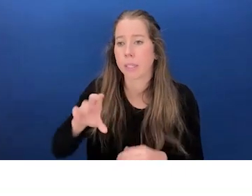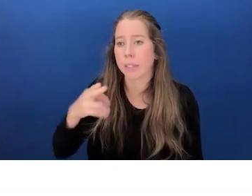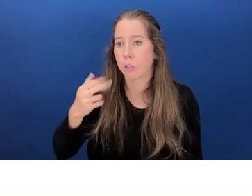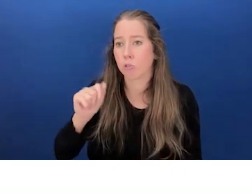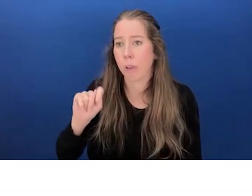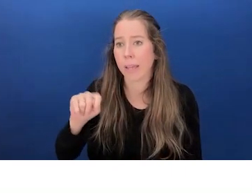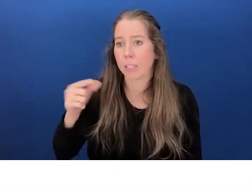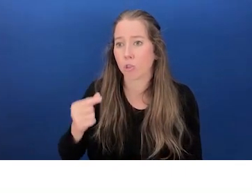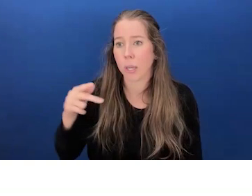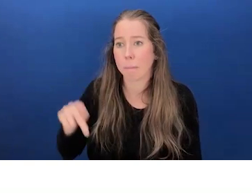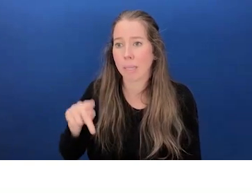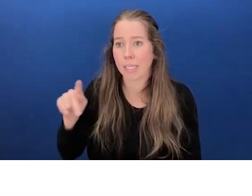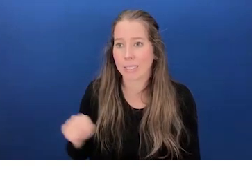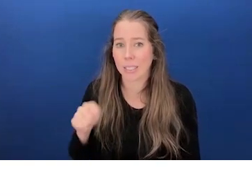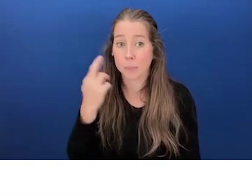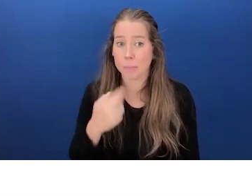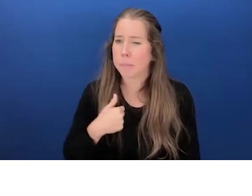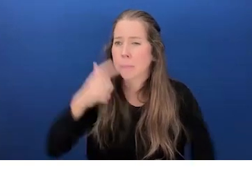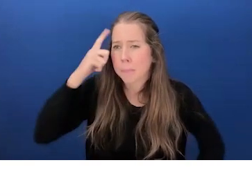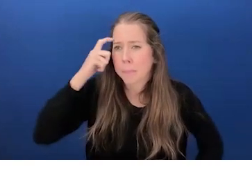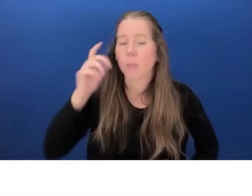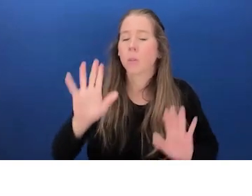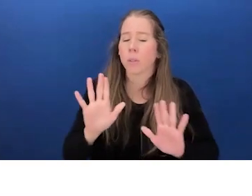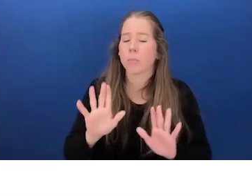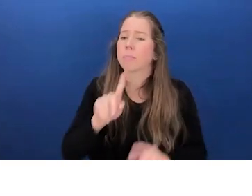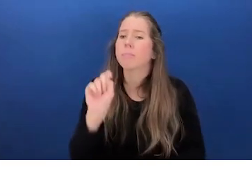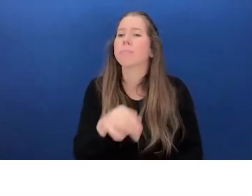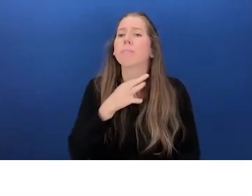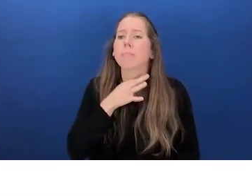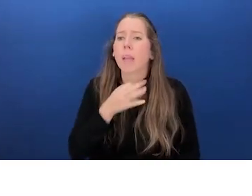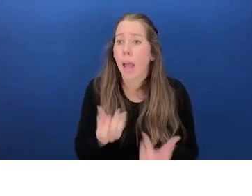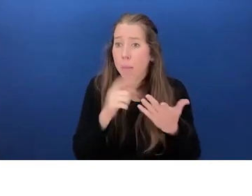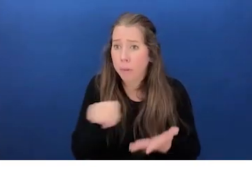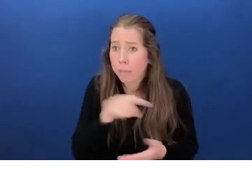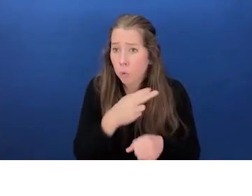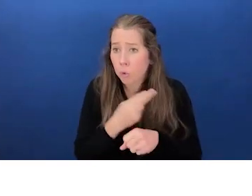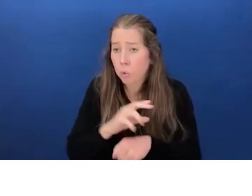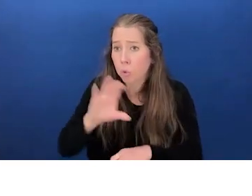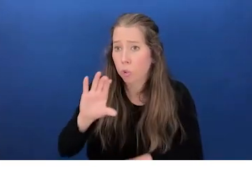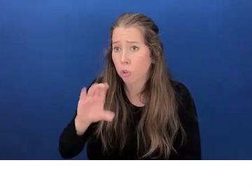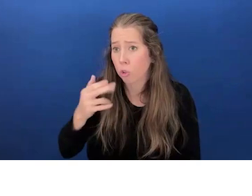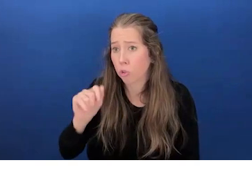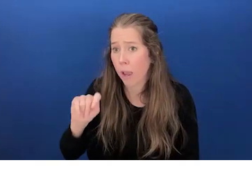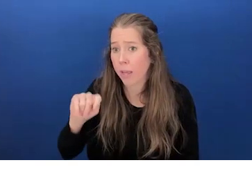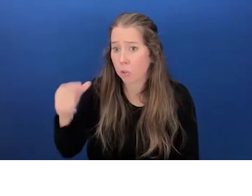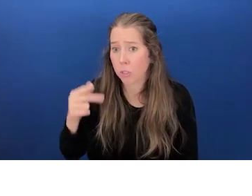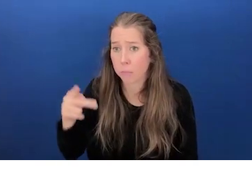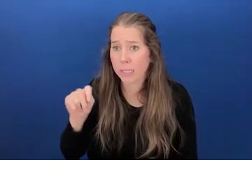ChatGPT, because I suspect, okay, let me just ask this. How many of you have used ChatGPT at some level? Yeah.